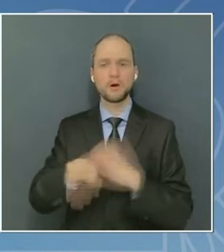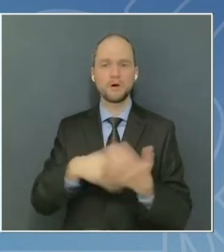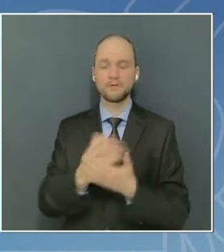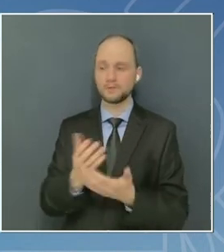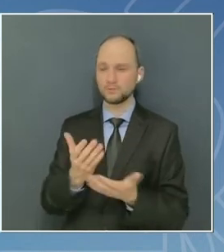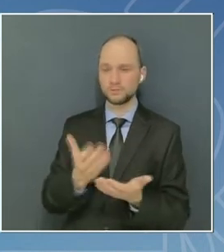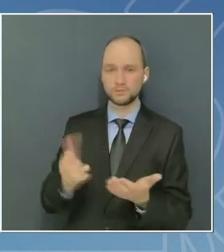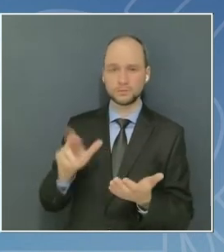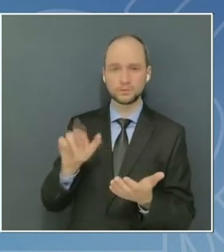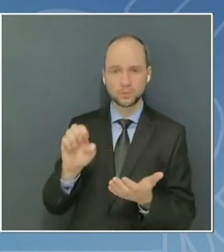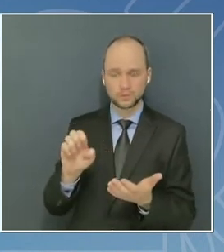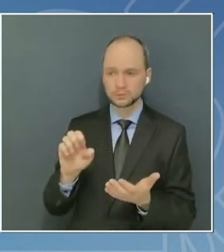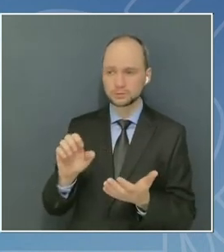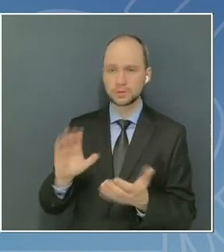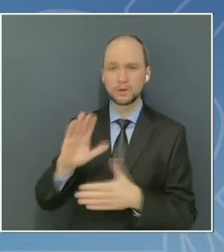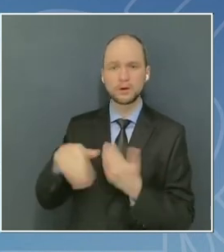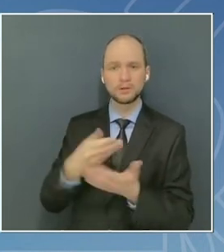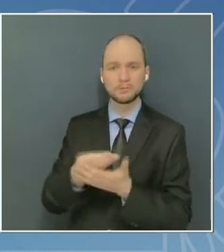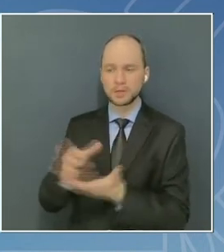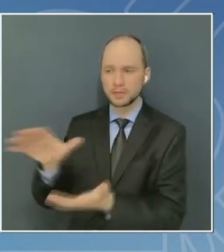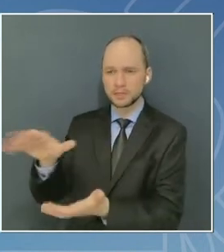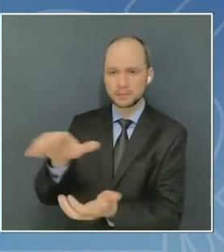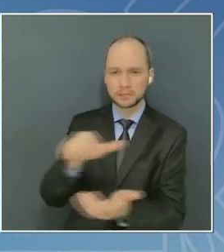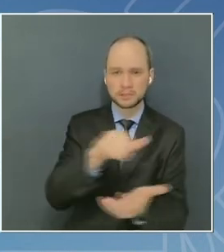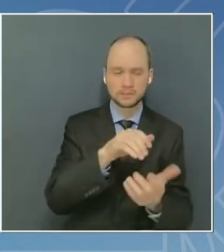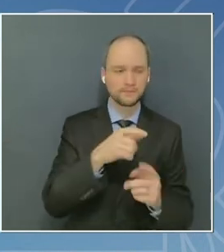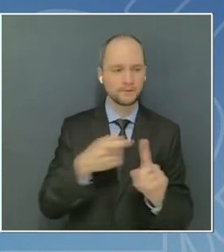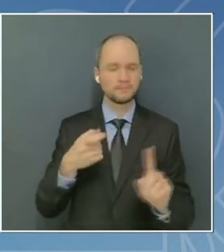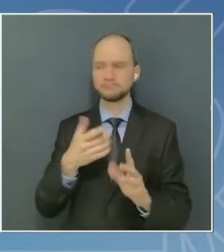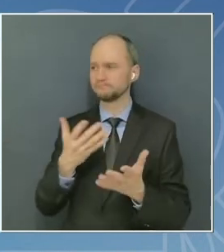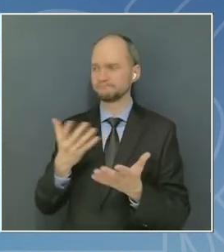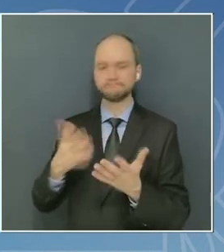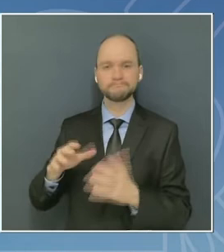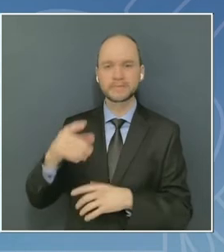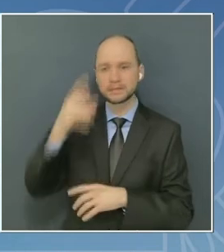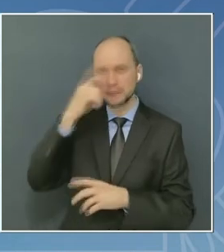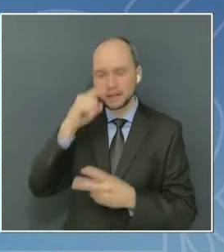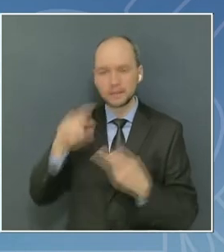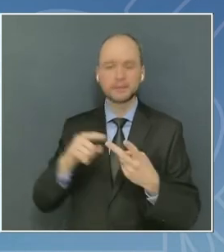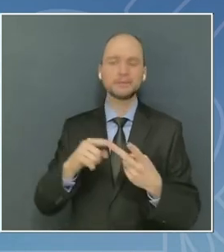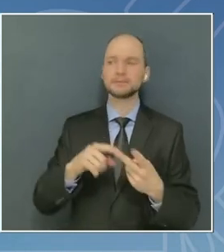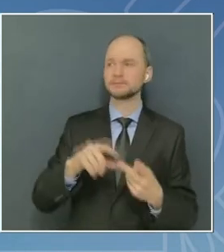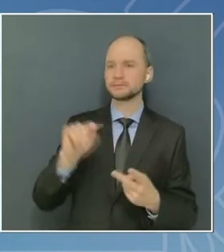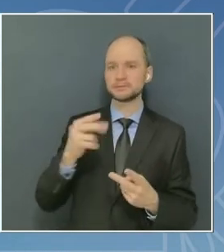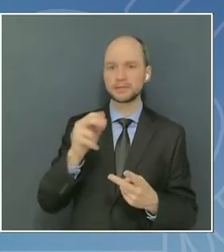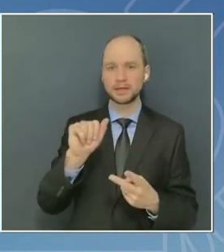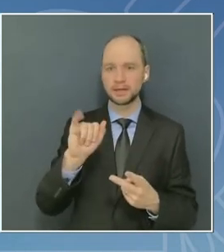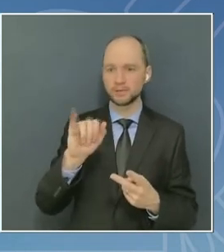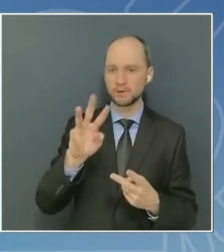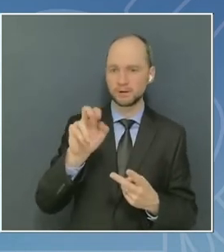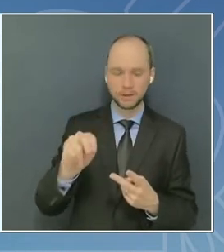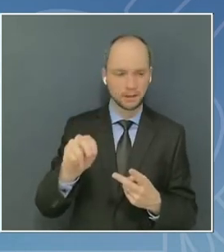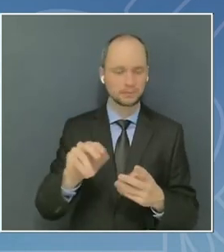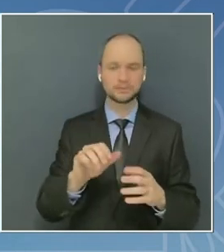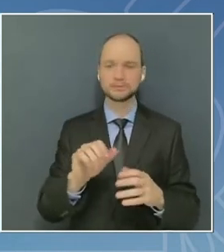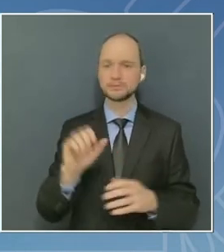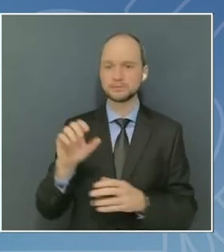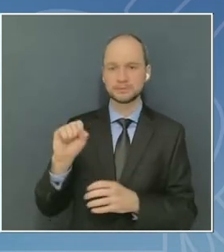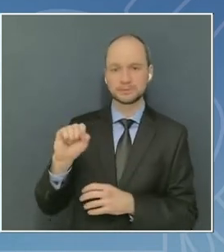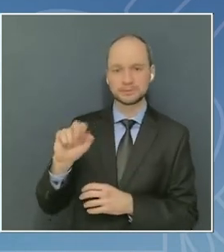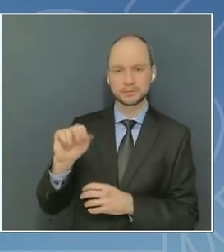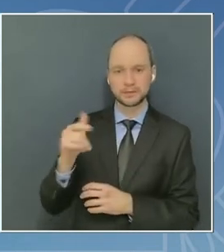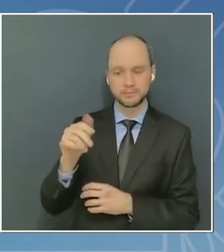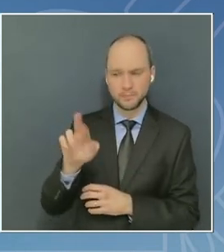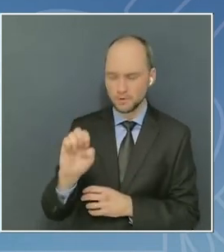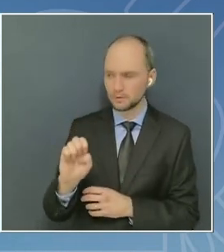the community, people from Taiwan, from Singapore, Malaysia, China. So we started off this bank with